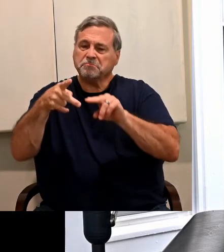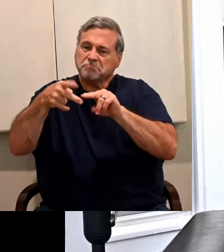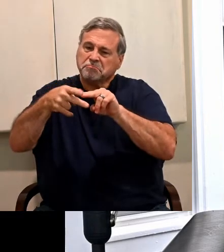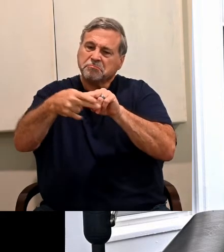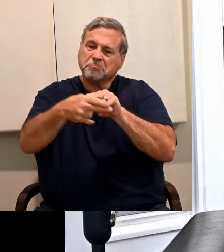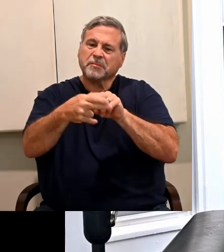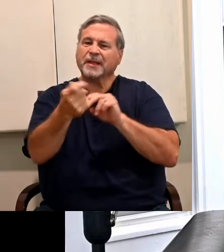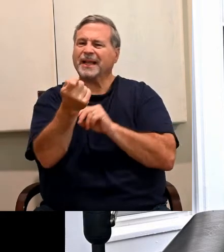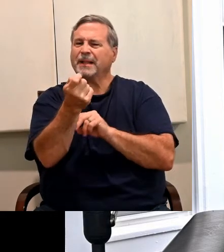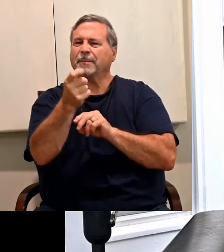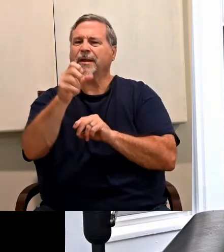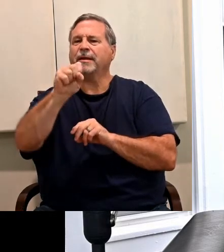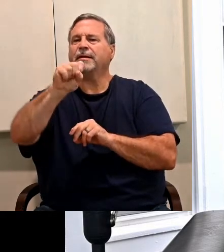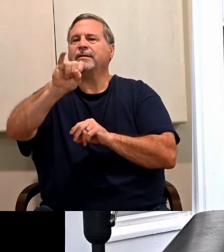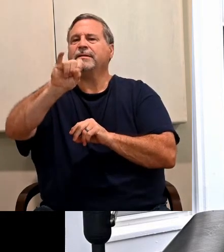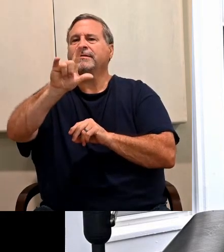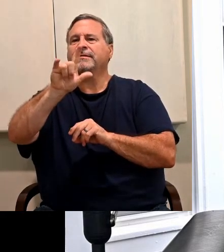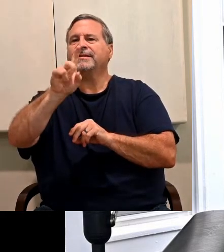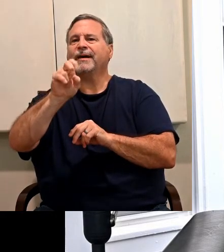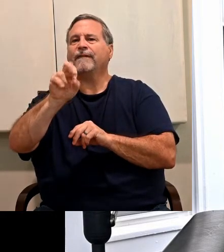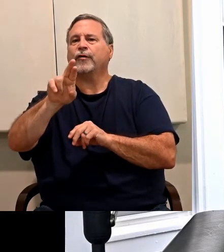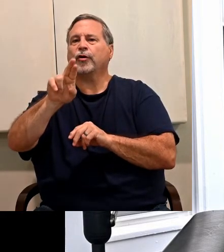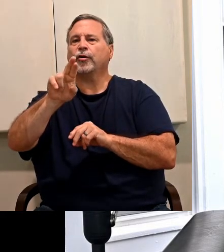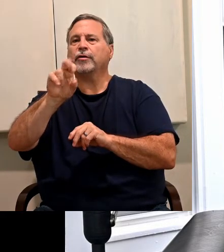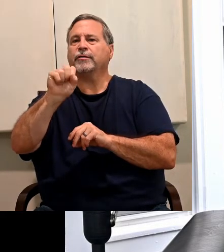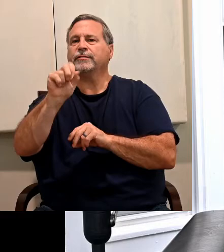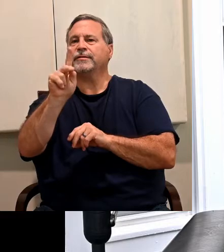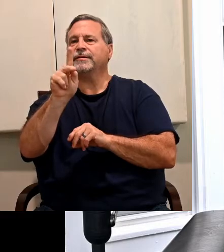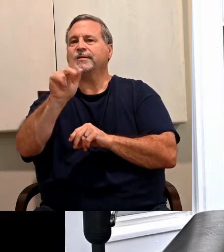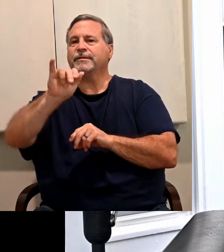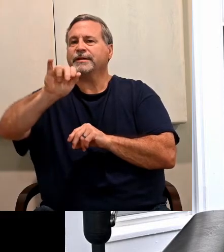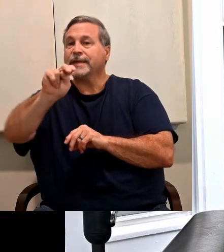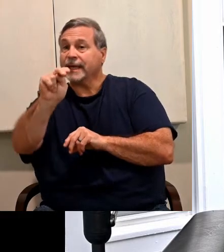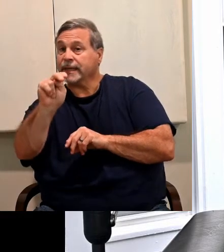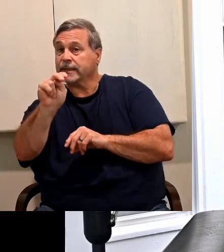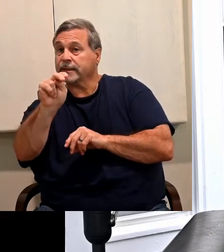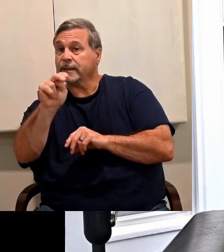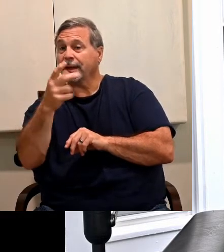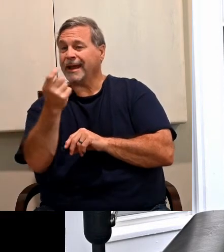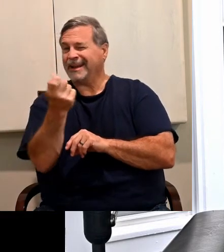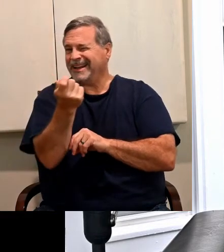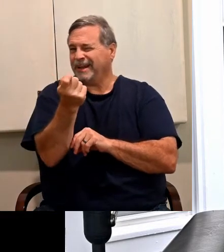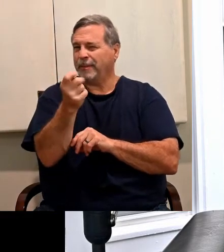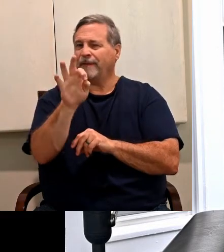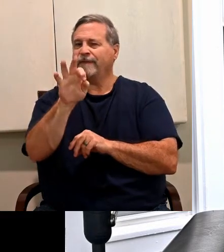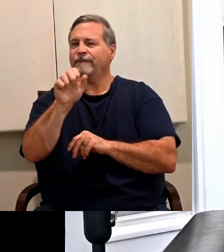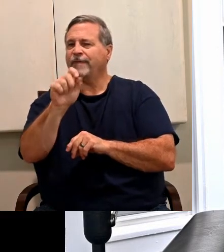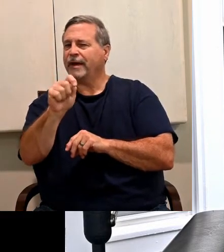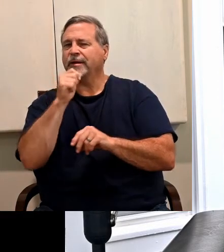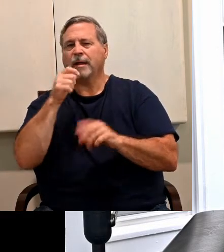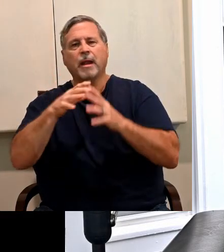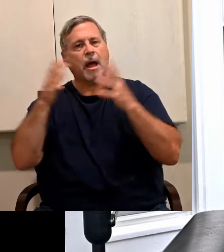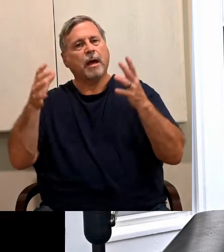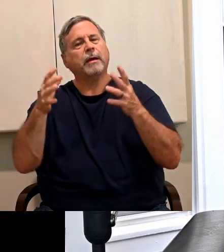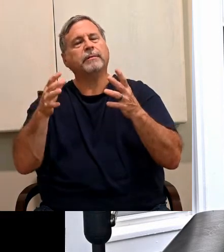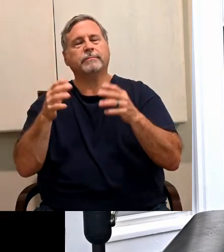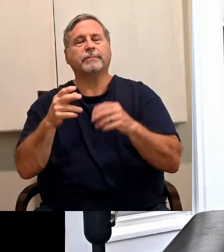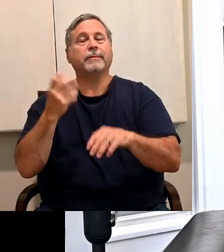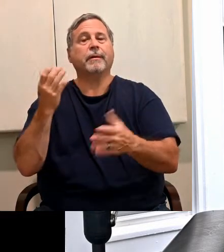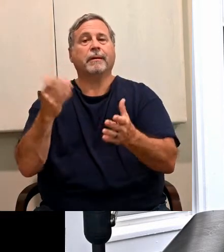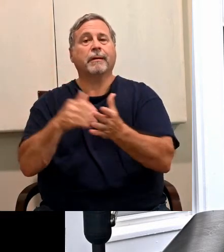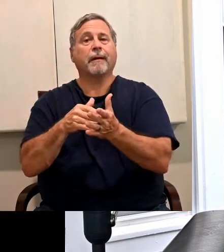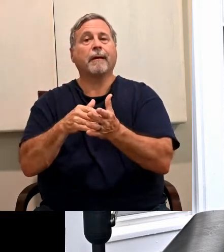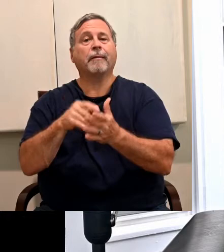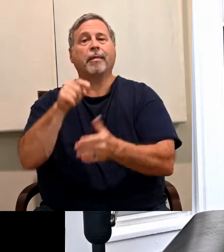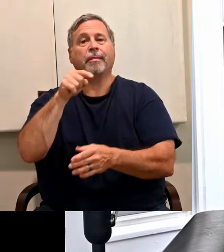We have trimmed a little bit of the silver skin off of it. We've also taken a little bit of the fat off,